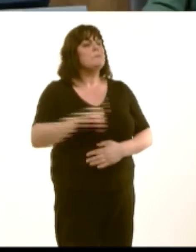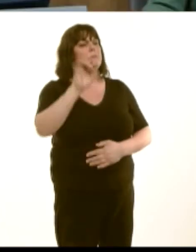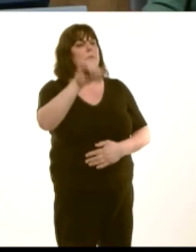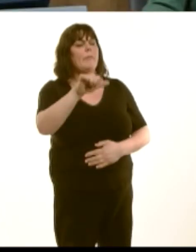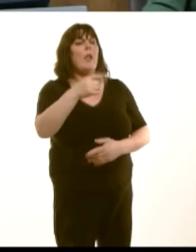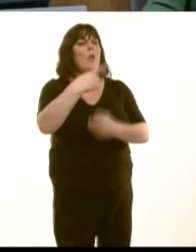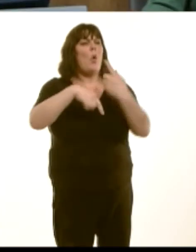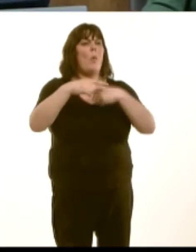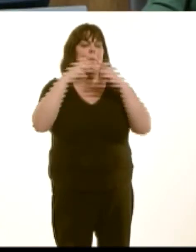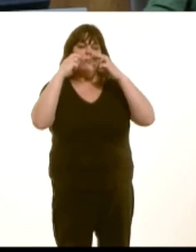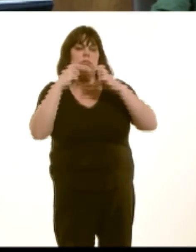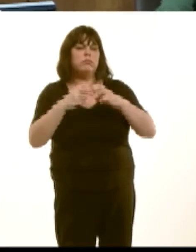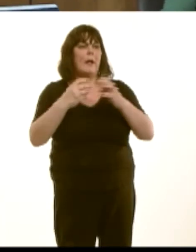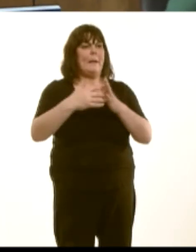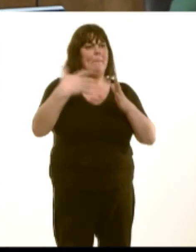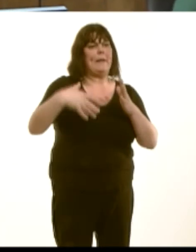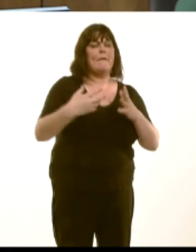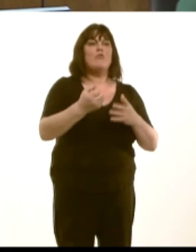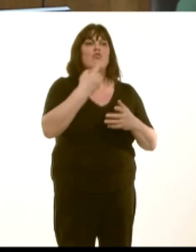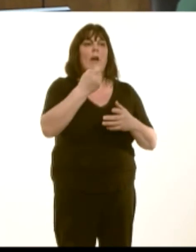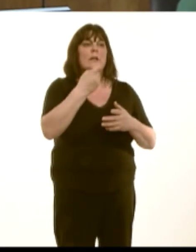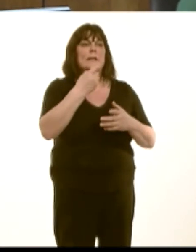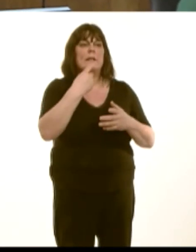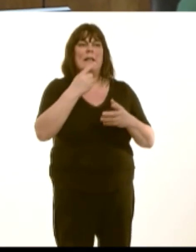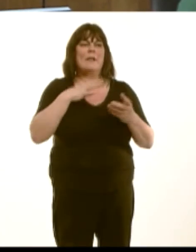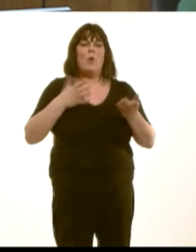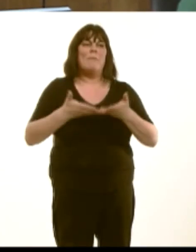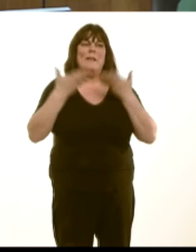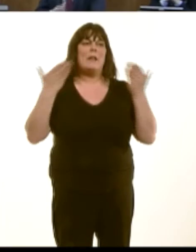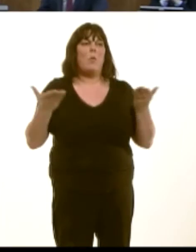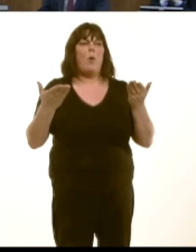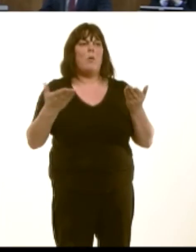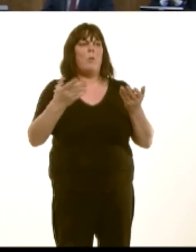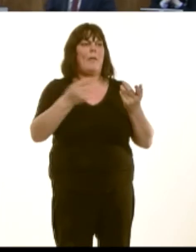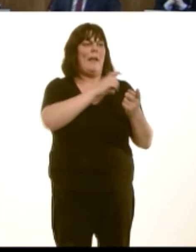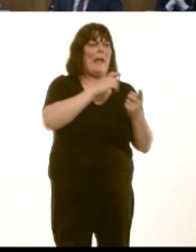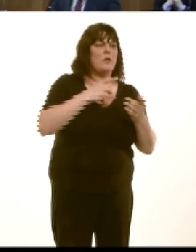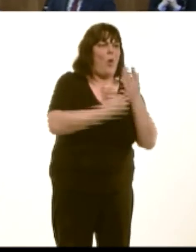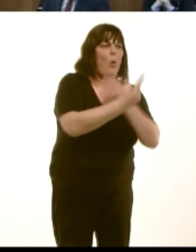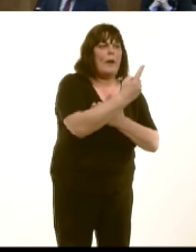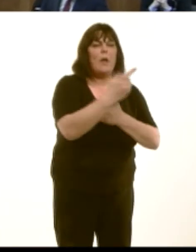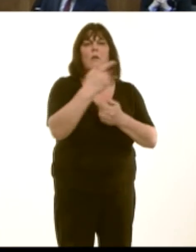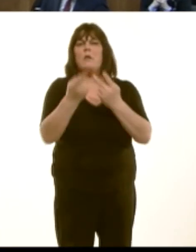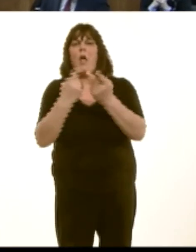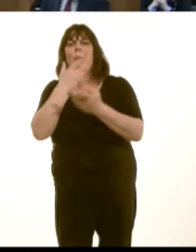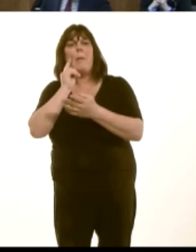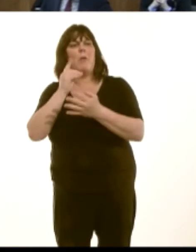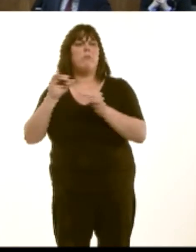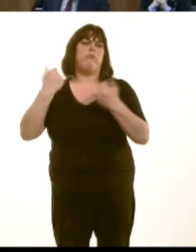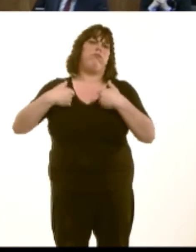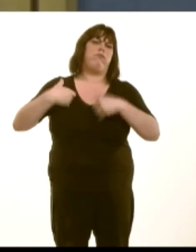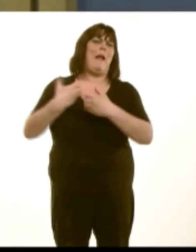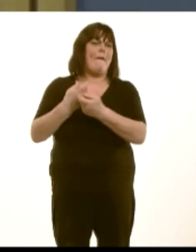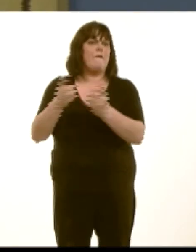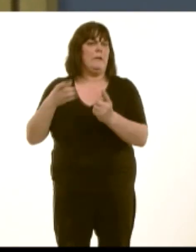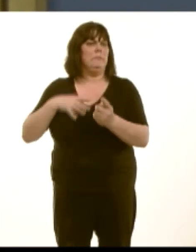fund is inequitable and disadvantages those with other life-limiting conditions. I thank the First Minister for that response,